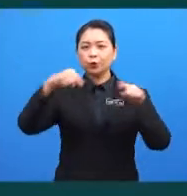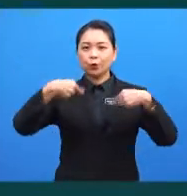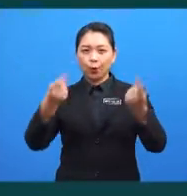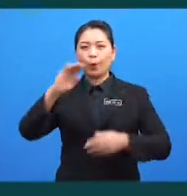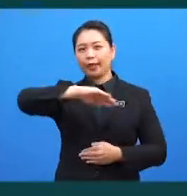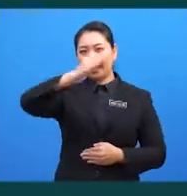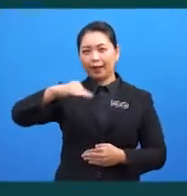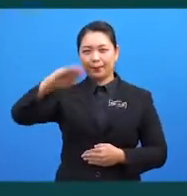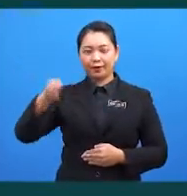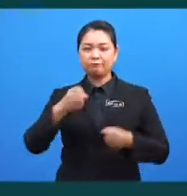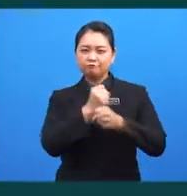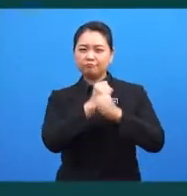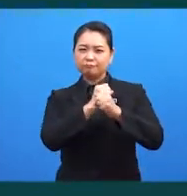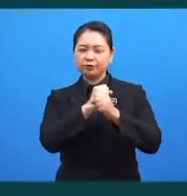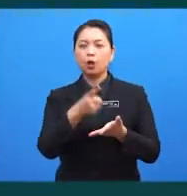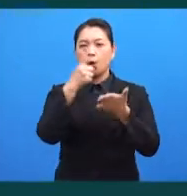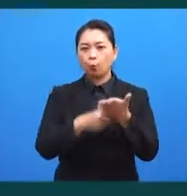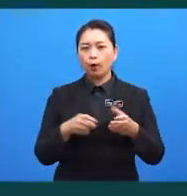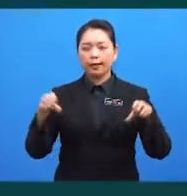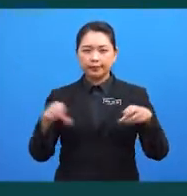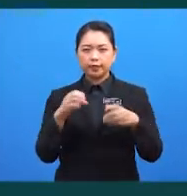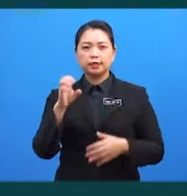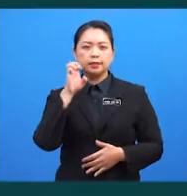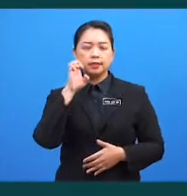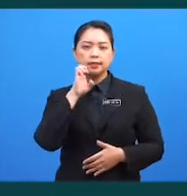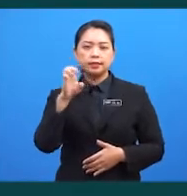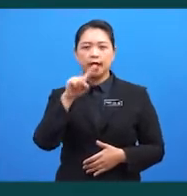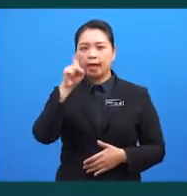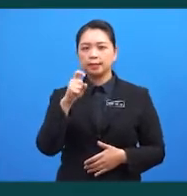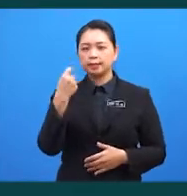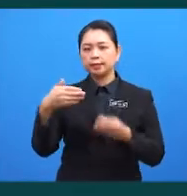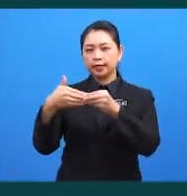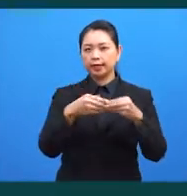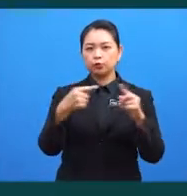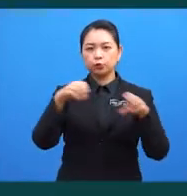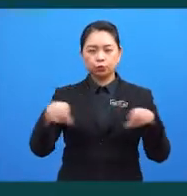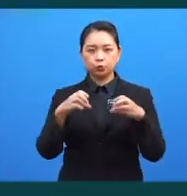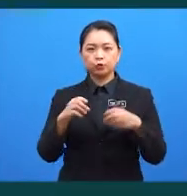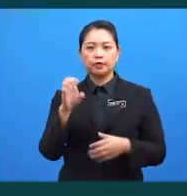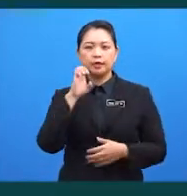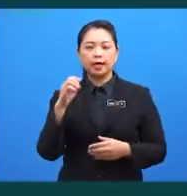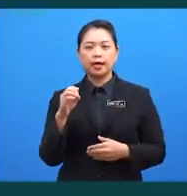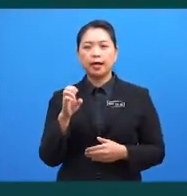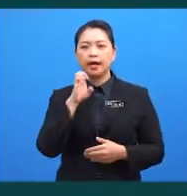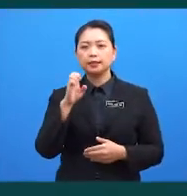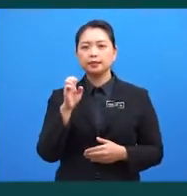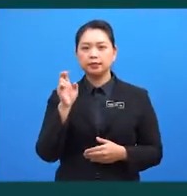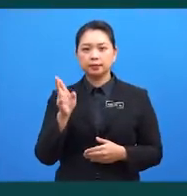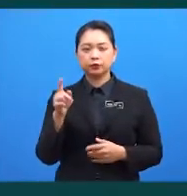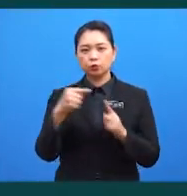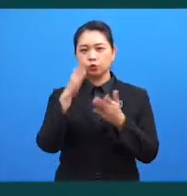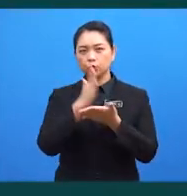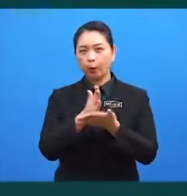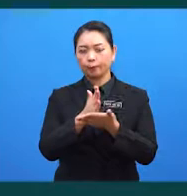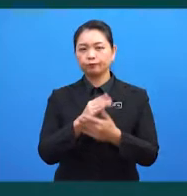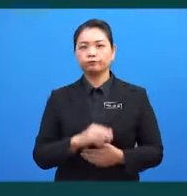riding. What did she ask the guide to do? She asked him if they could stop.